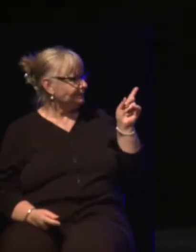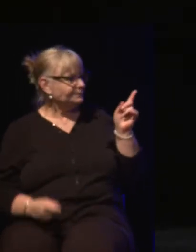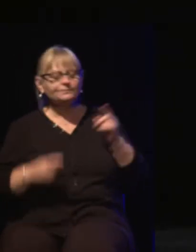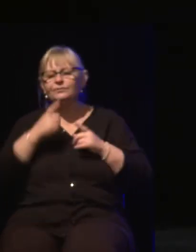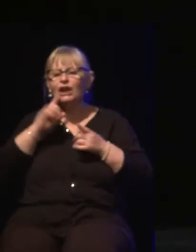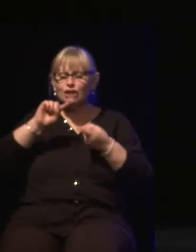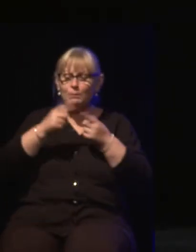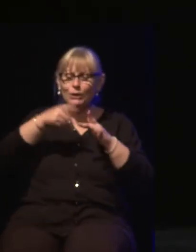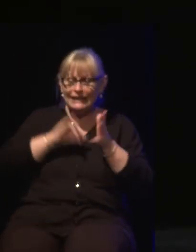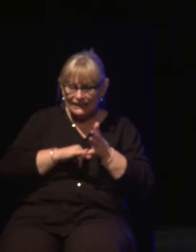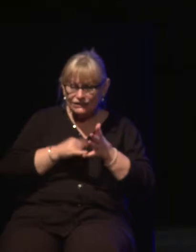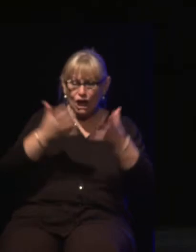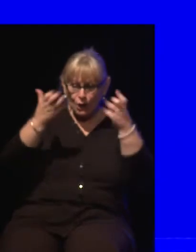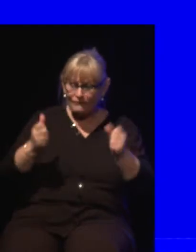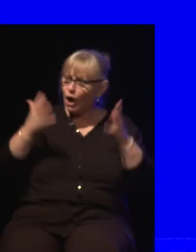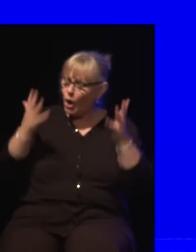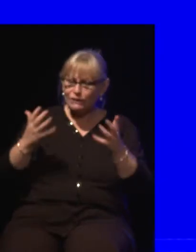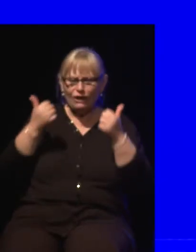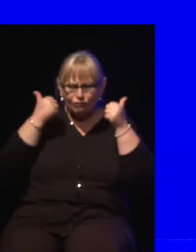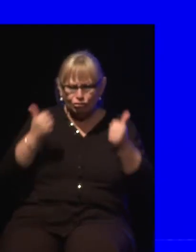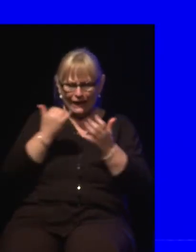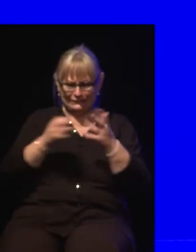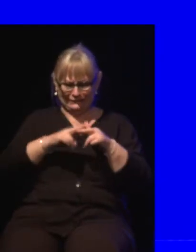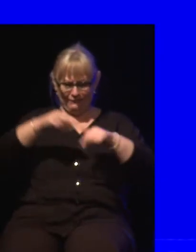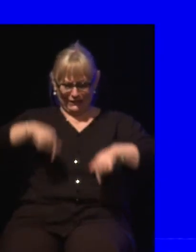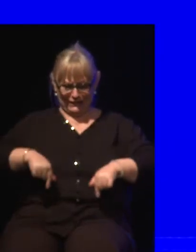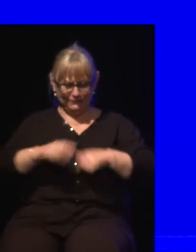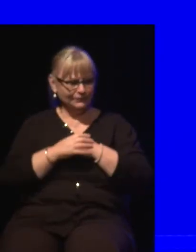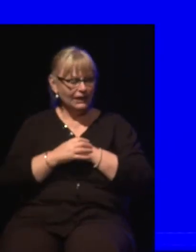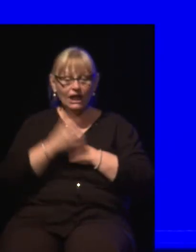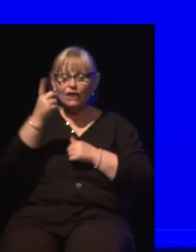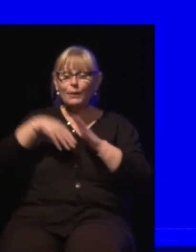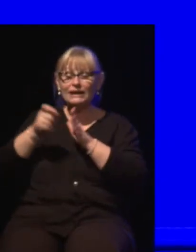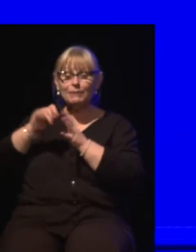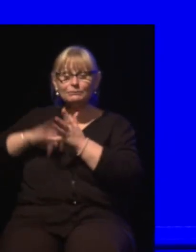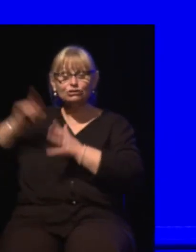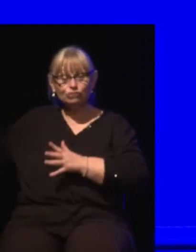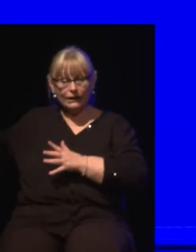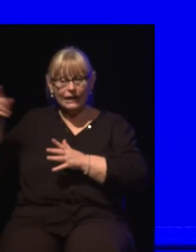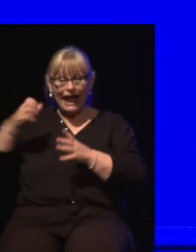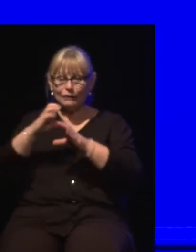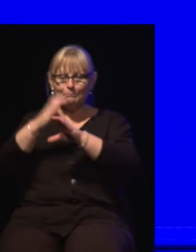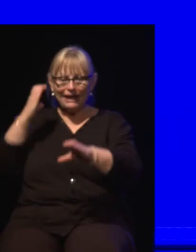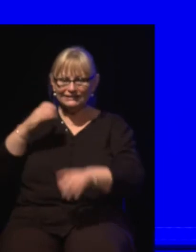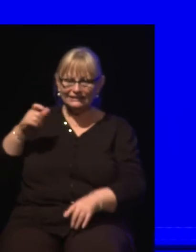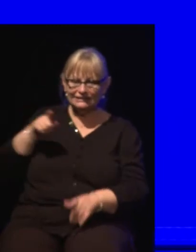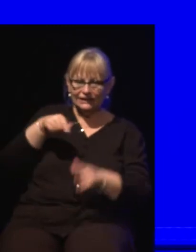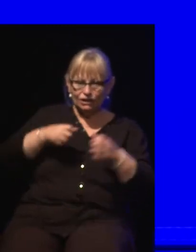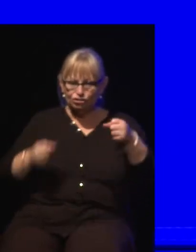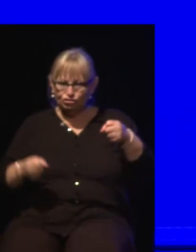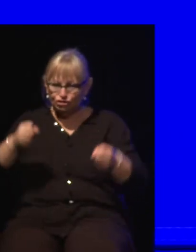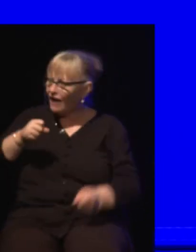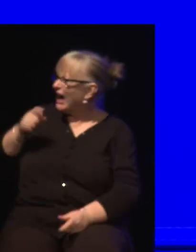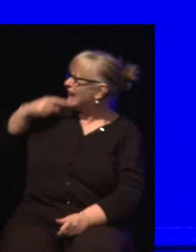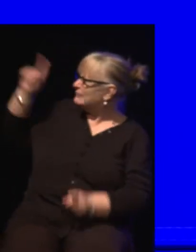So the point is that you do have a lot of great stuff here. The one in Palm Springs has tour buses going in front of it all the time. It drives the